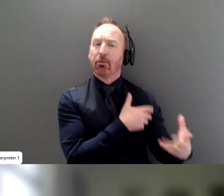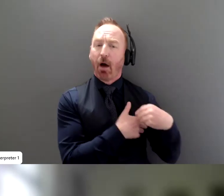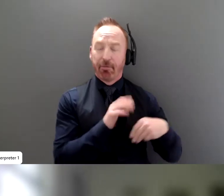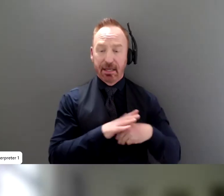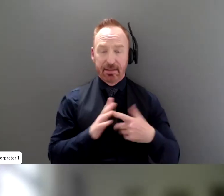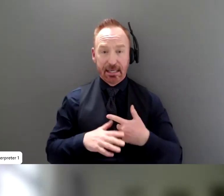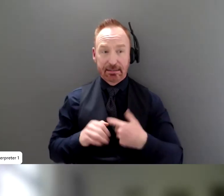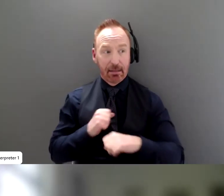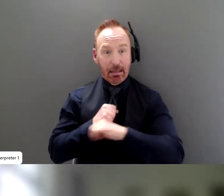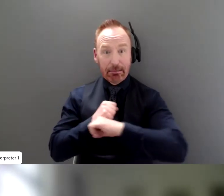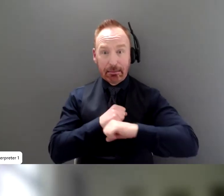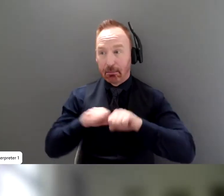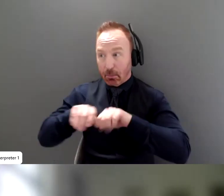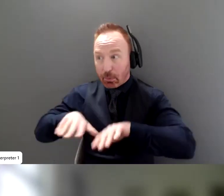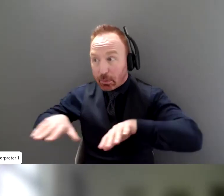and